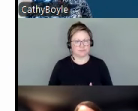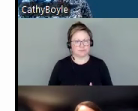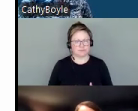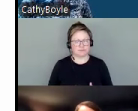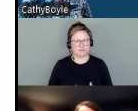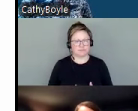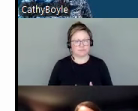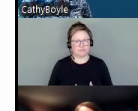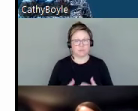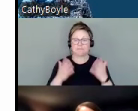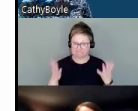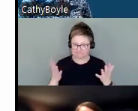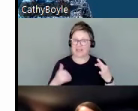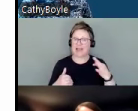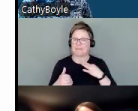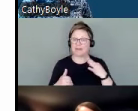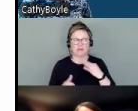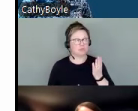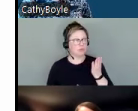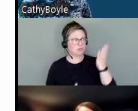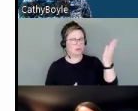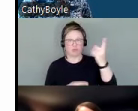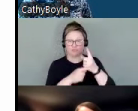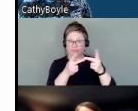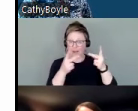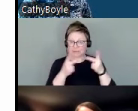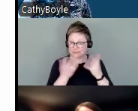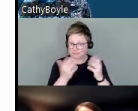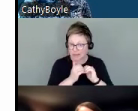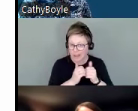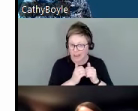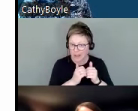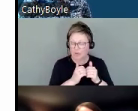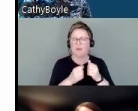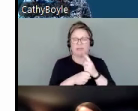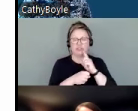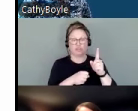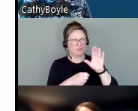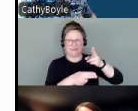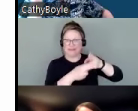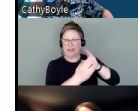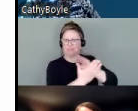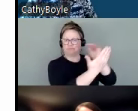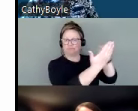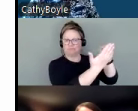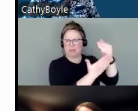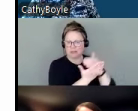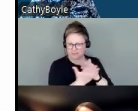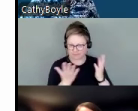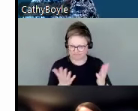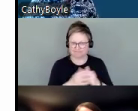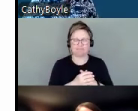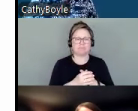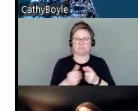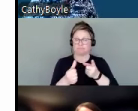How do we get the application to the right place and make sure your family member gets onto the list? First, always make